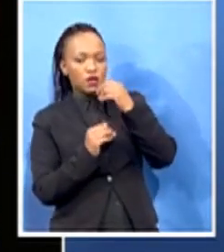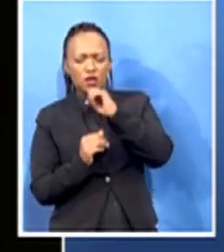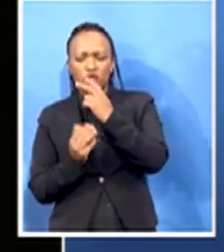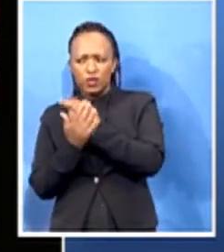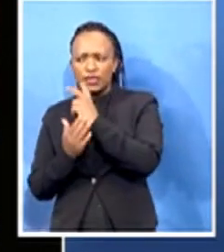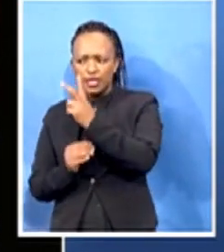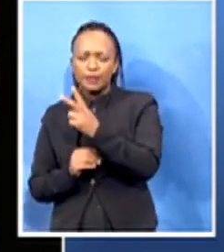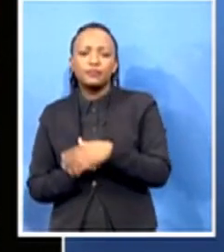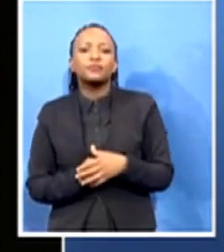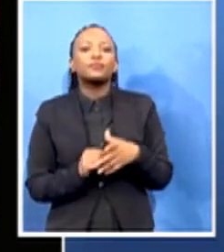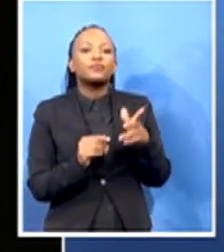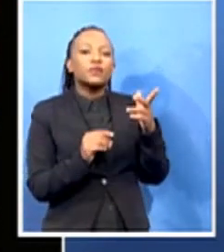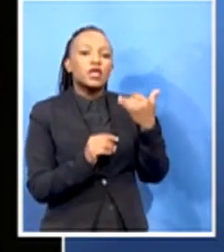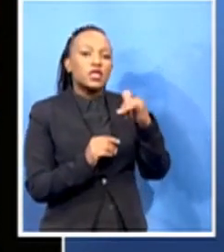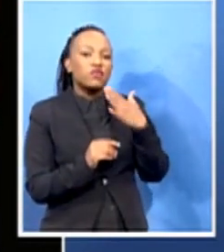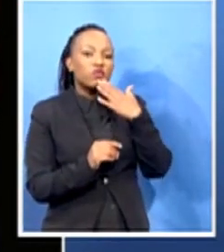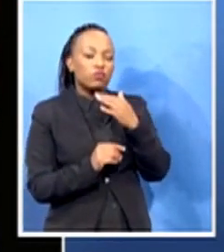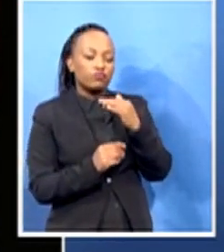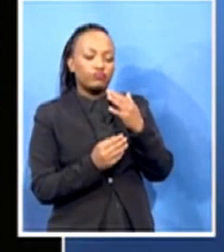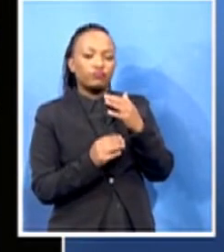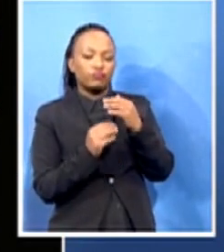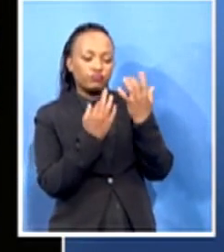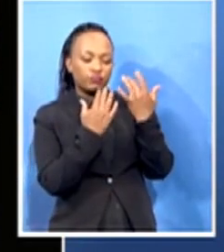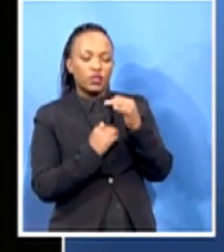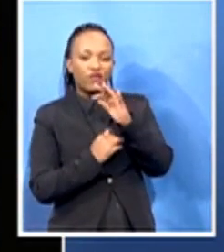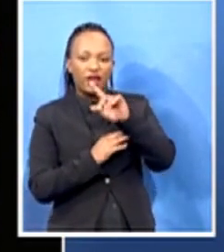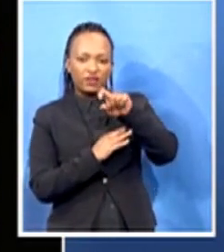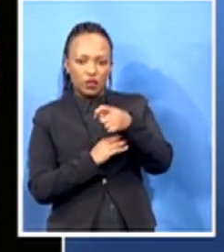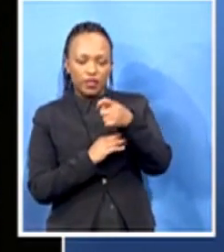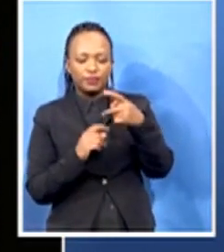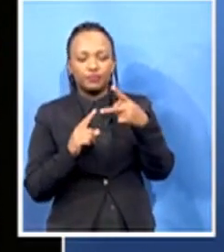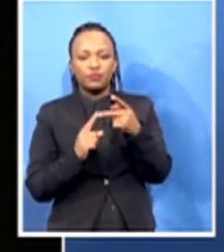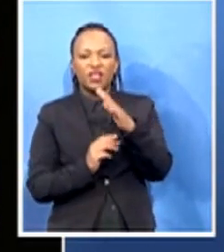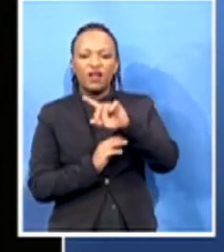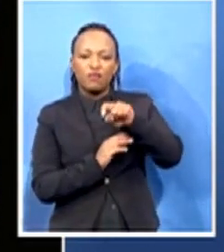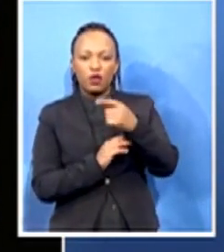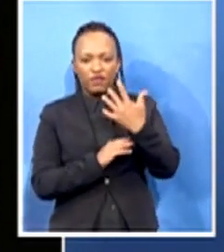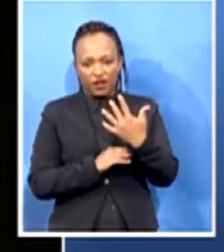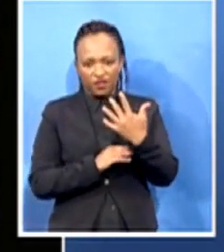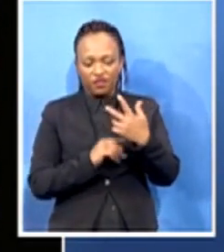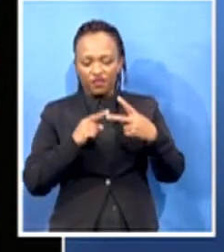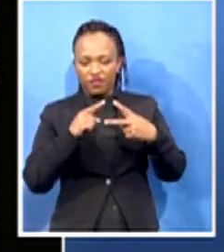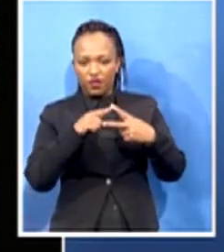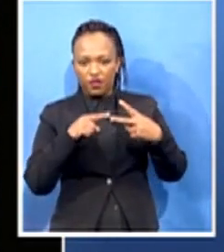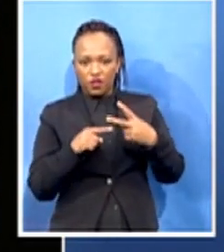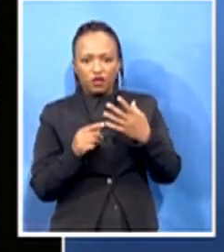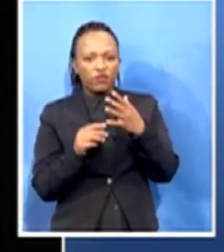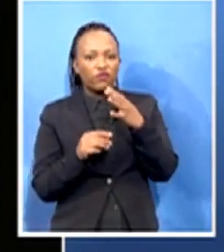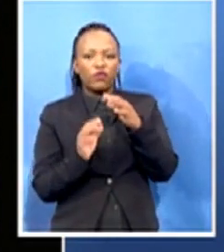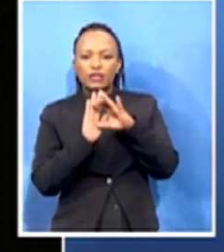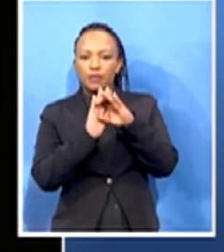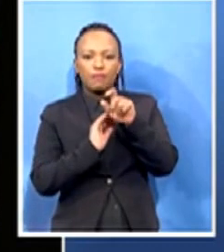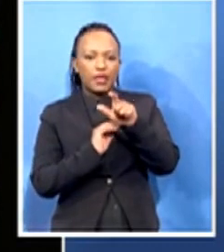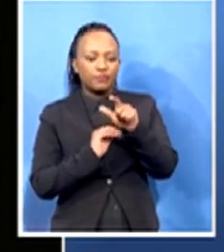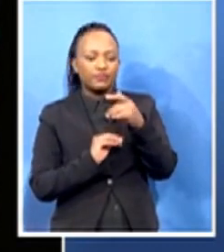5,000 and 5.5, let us assume a person earns 7,000. And then you